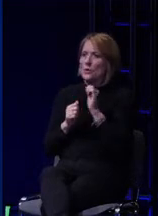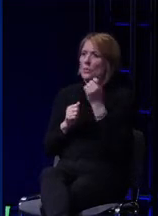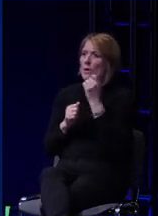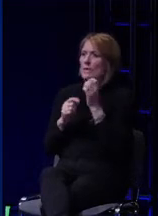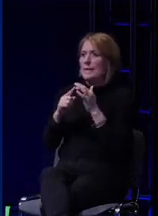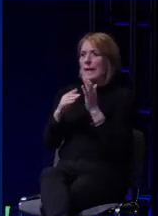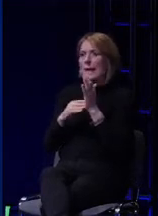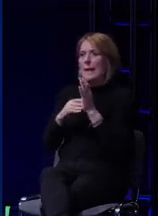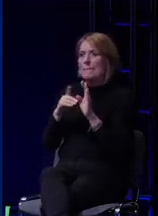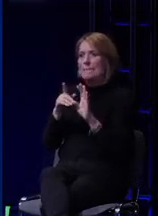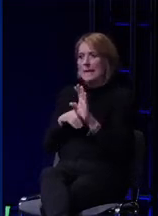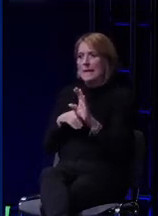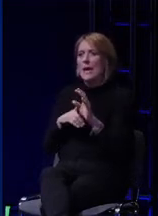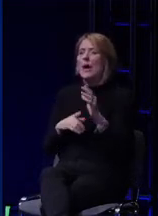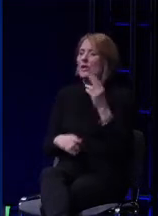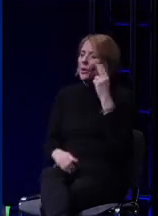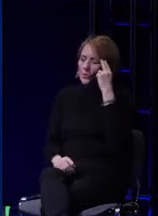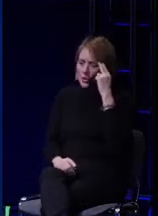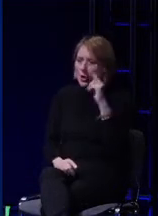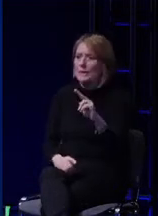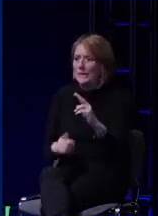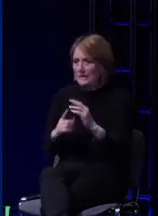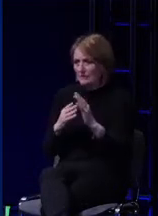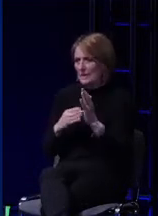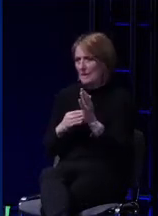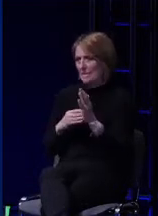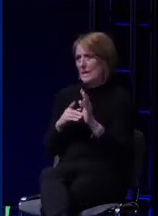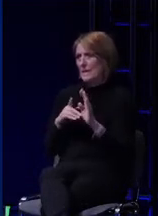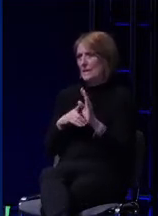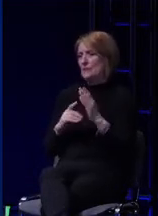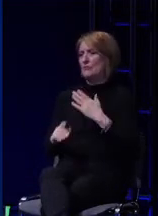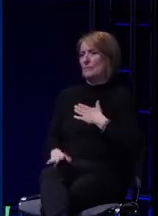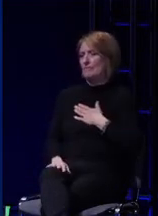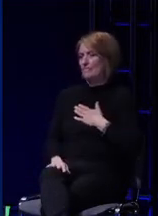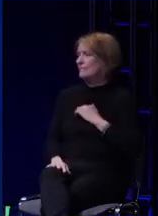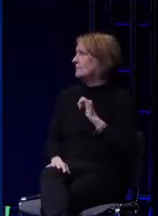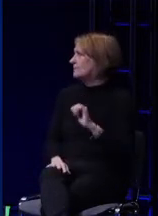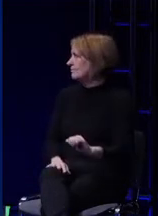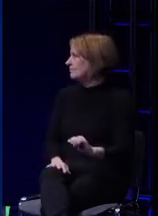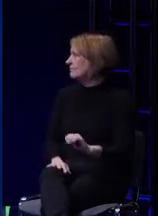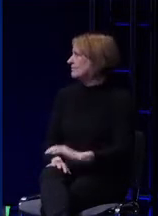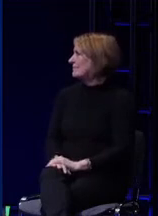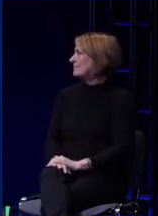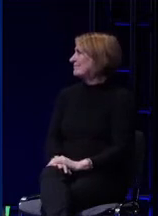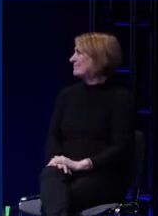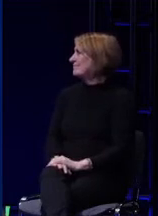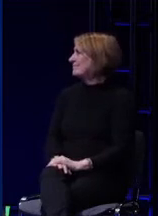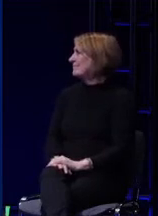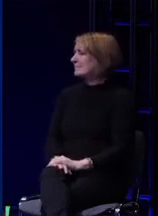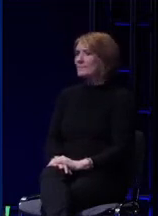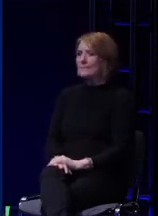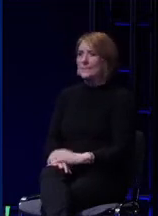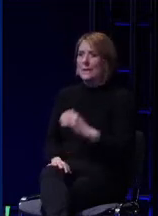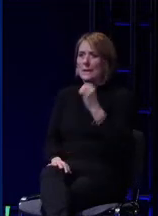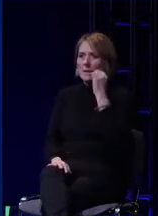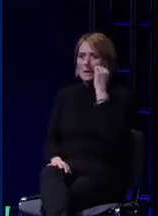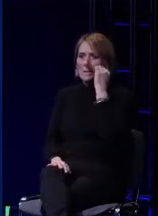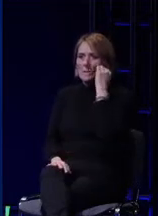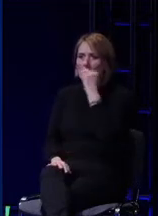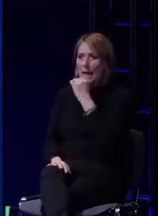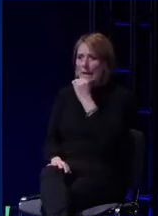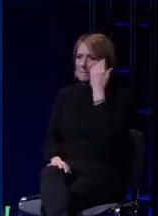Callister. I was nominated. Nominated, sorry. In my heart, he did. Black Mirror episode is one of my